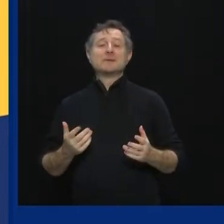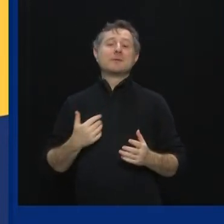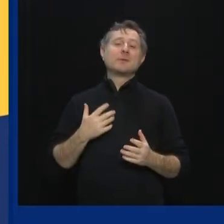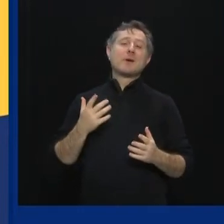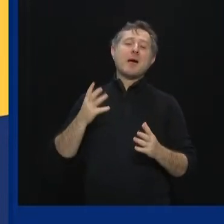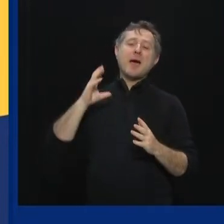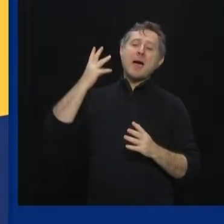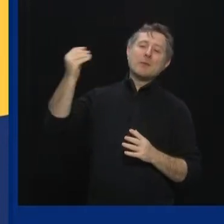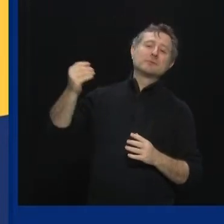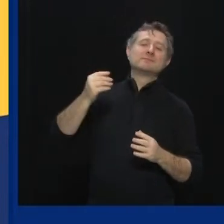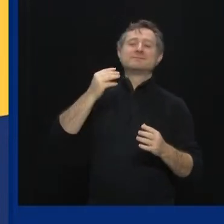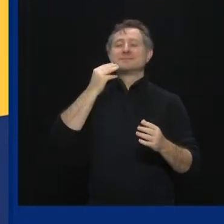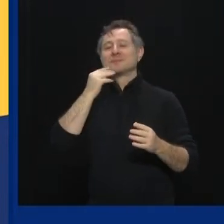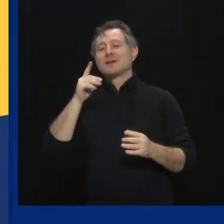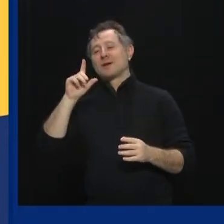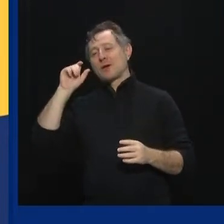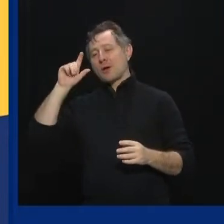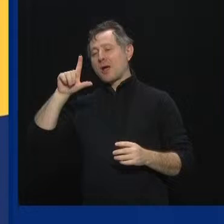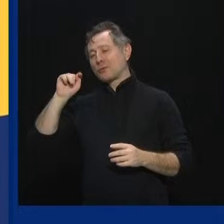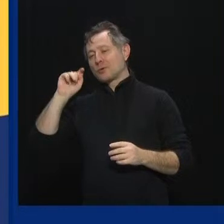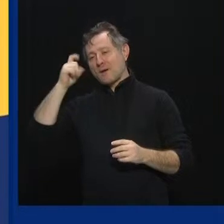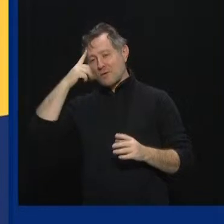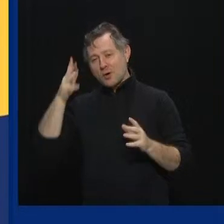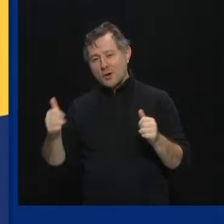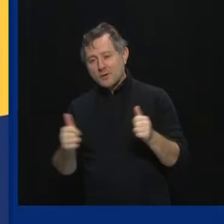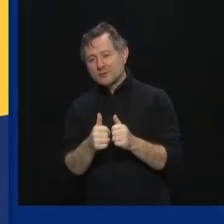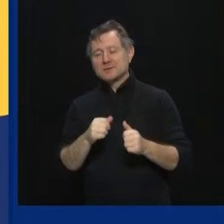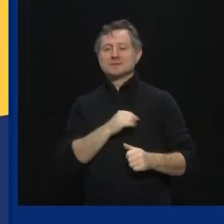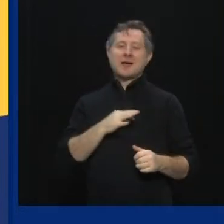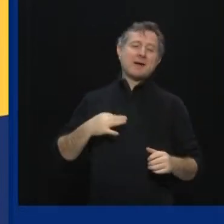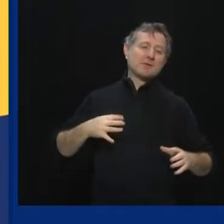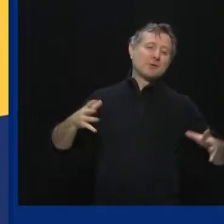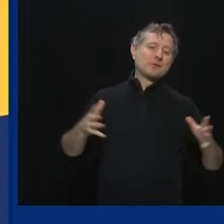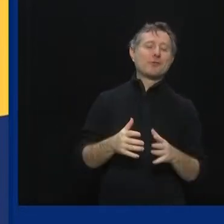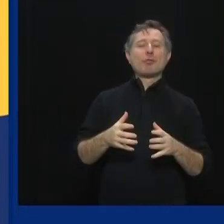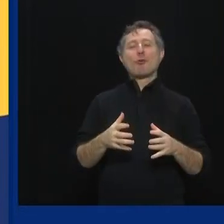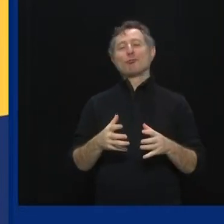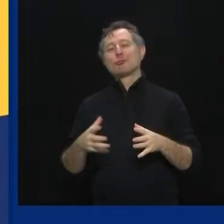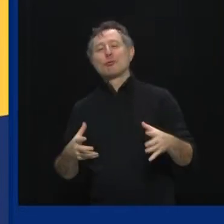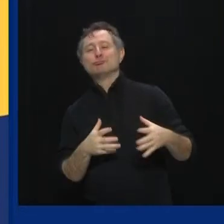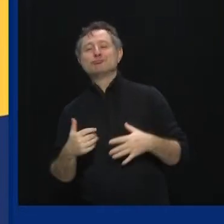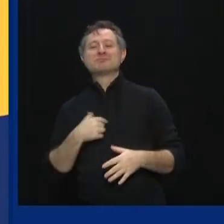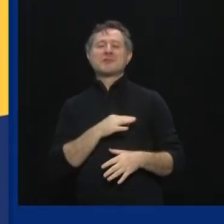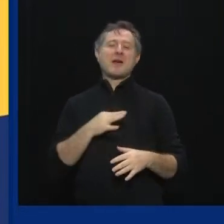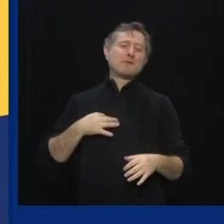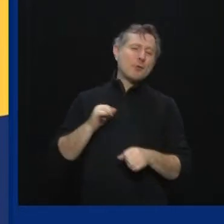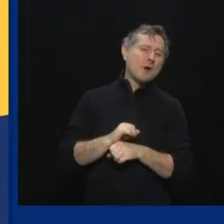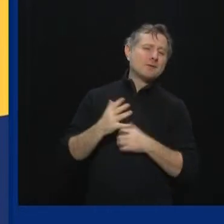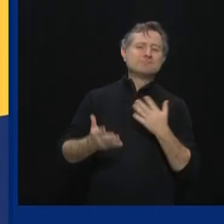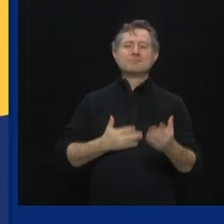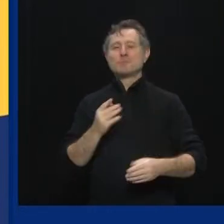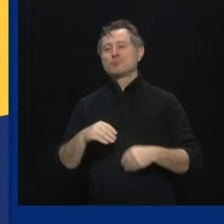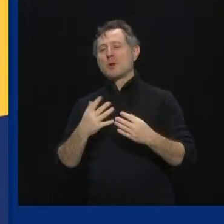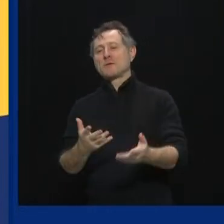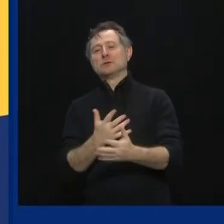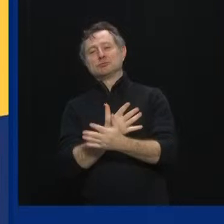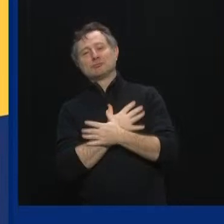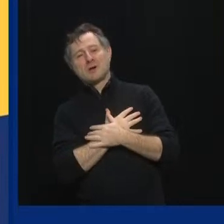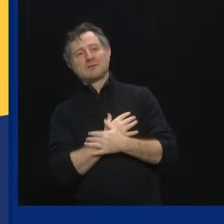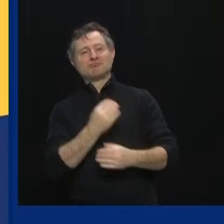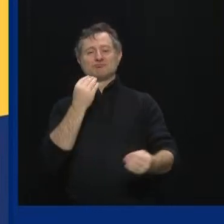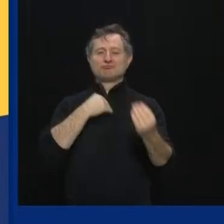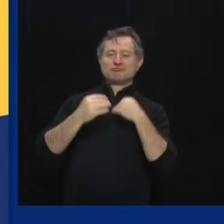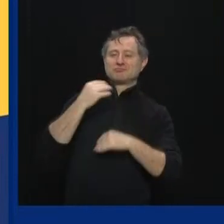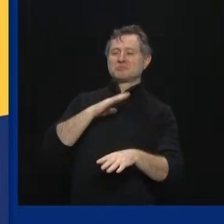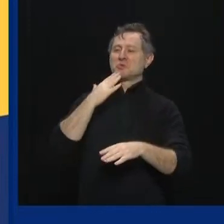out our staffs to kick back a little bit and thank them for their help. Our staffs work extraordinarily hard, and let them have a little R&R too. But it was fun to be with